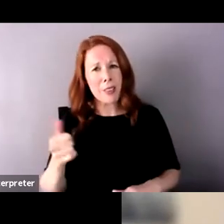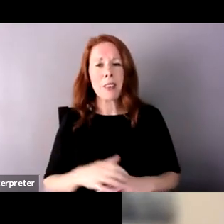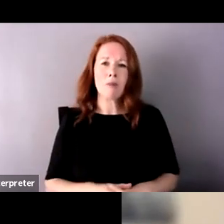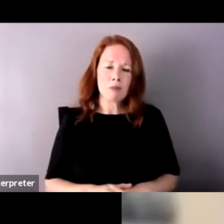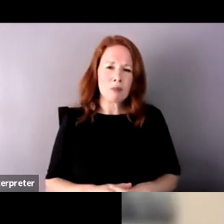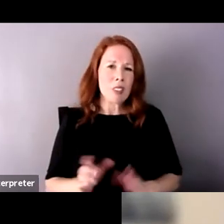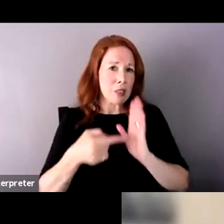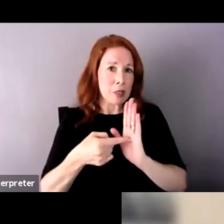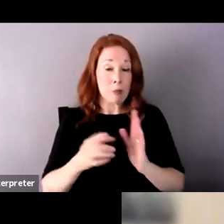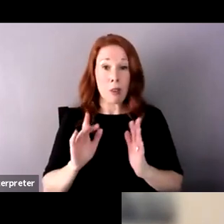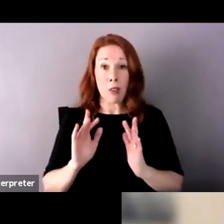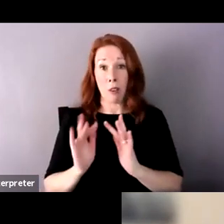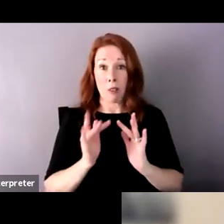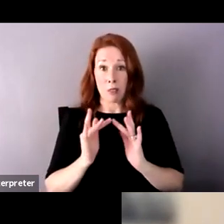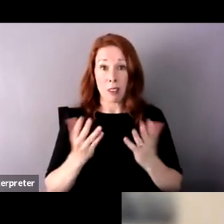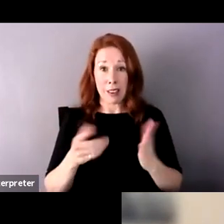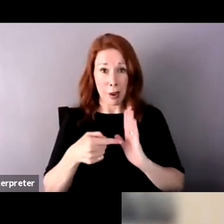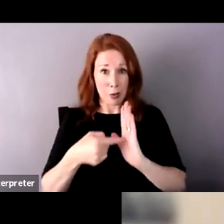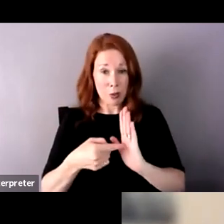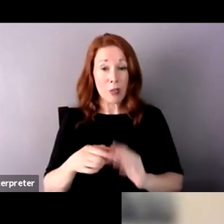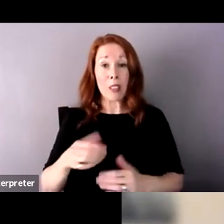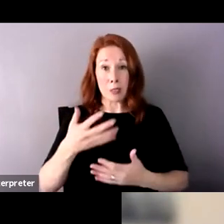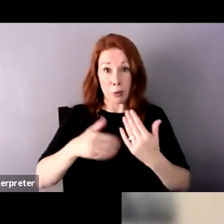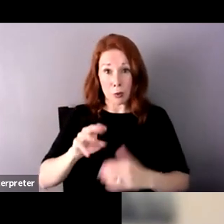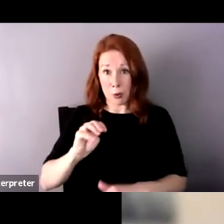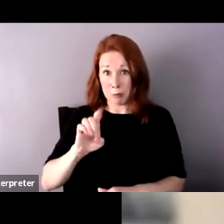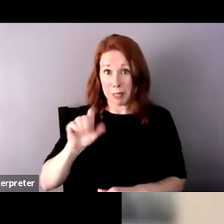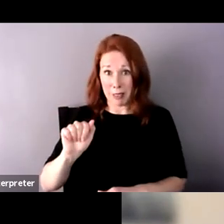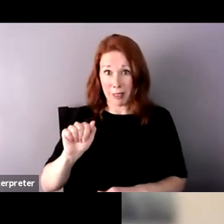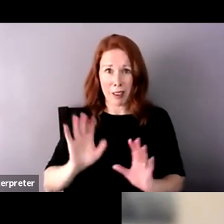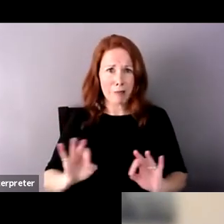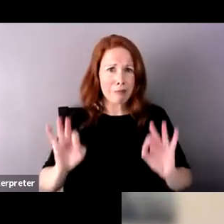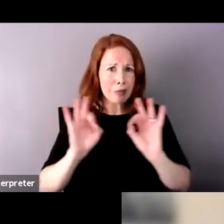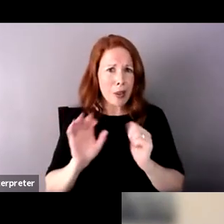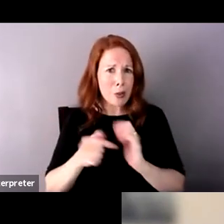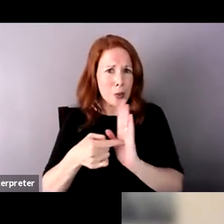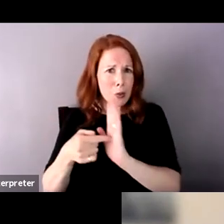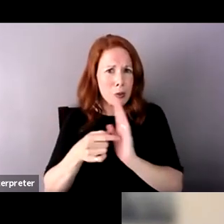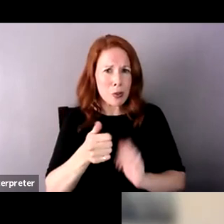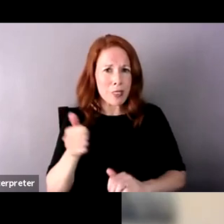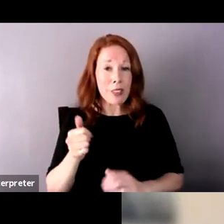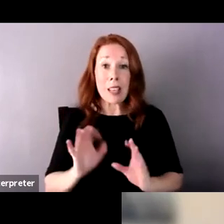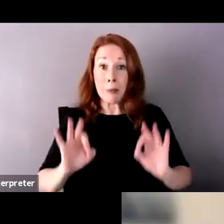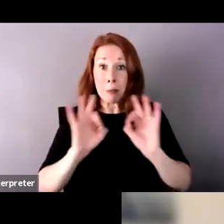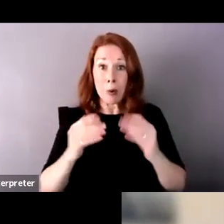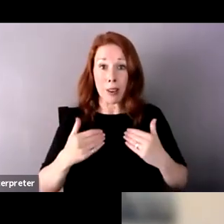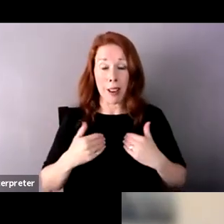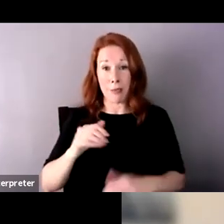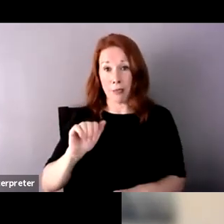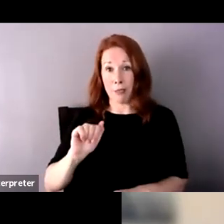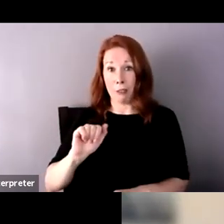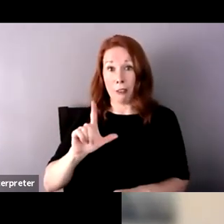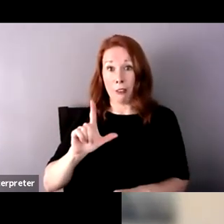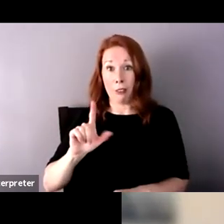handle your online presence in social media can be very important. Making sure that you've got alt